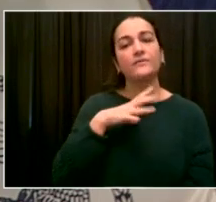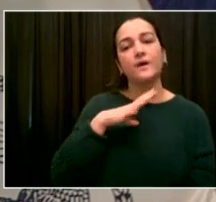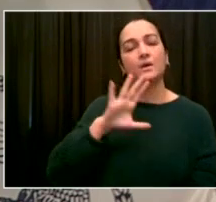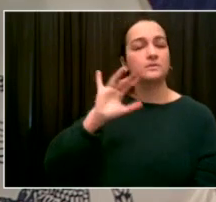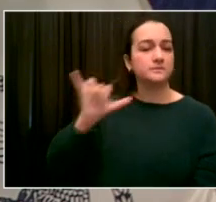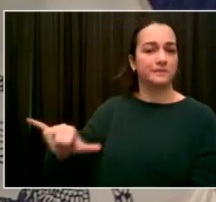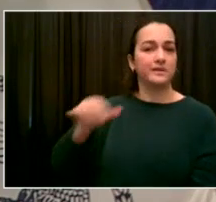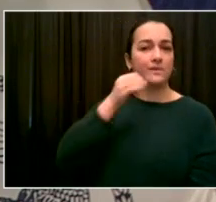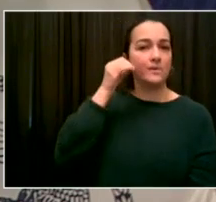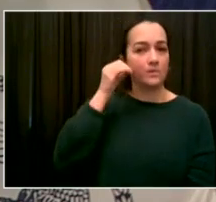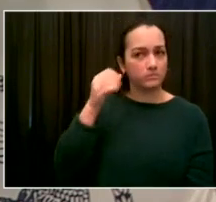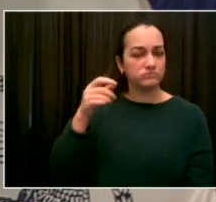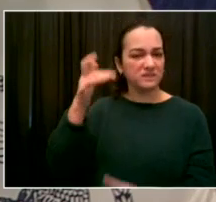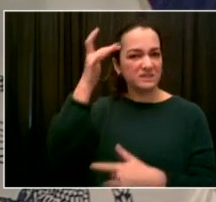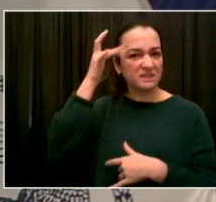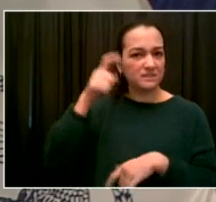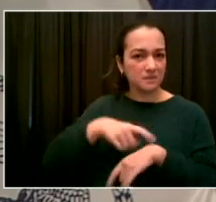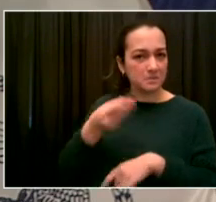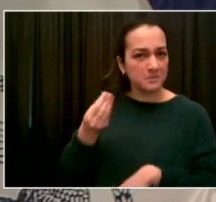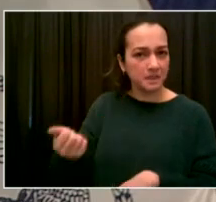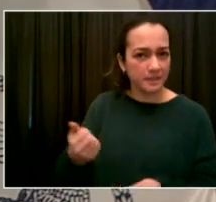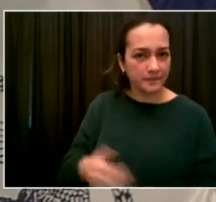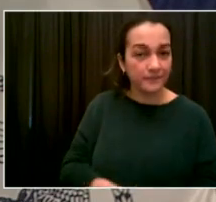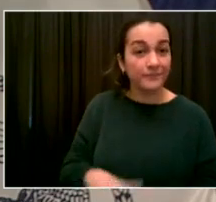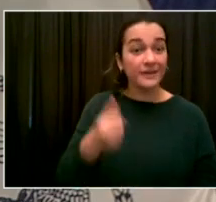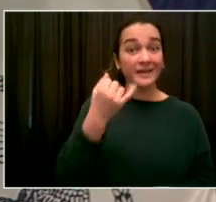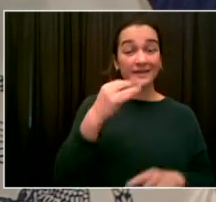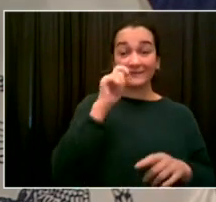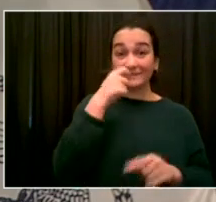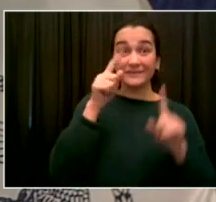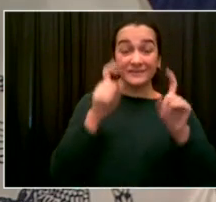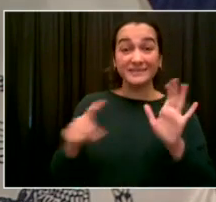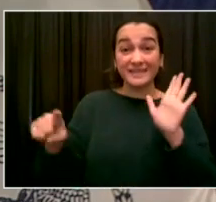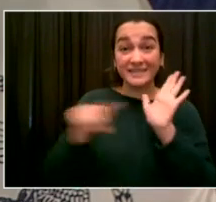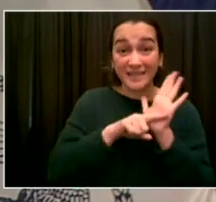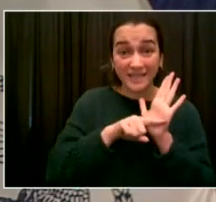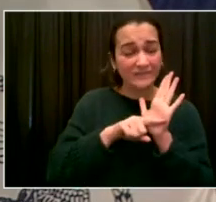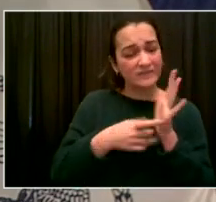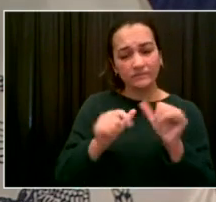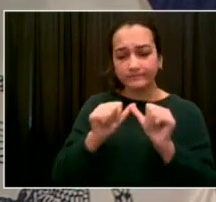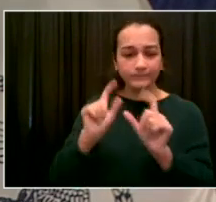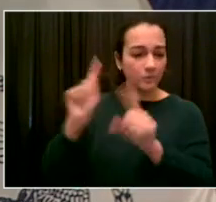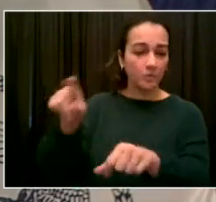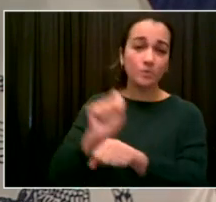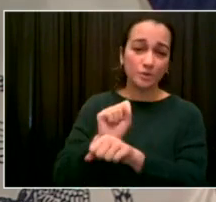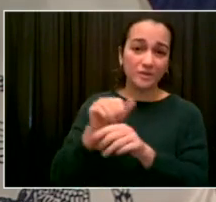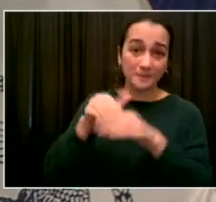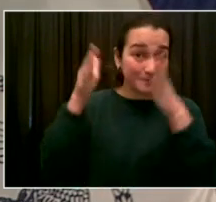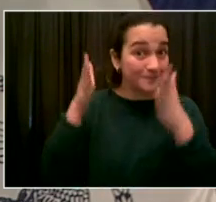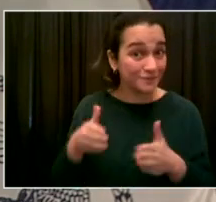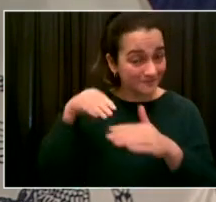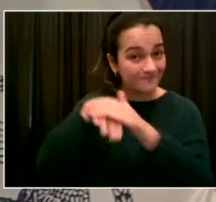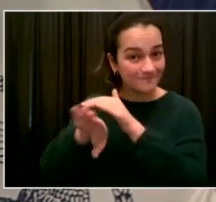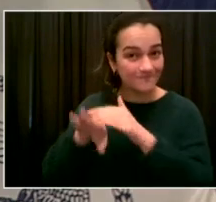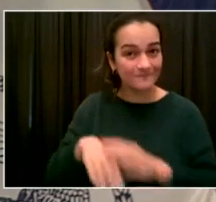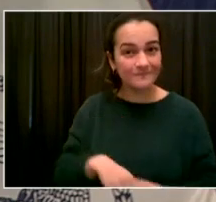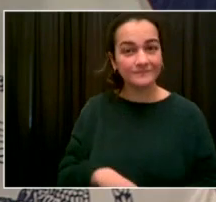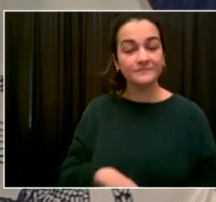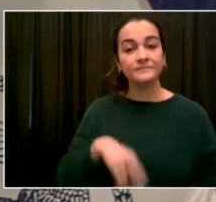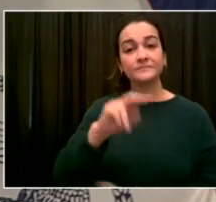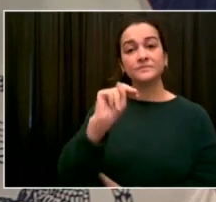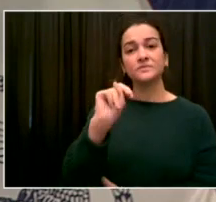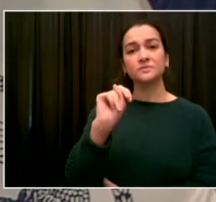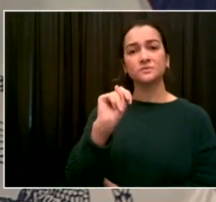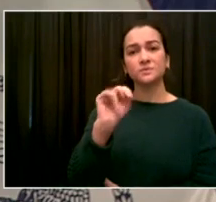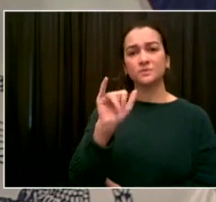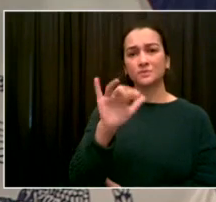that sense. But we need to keep this city running. And that is our responsibility as public servants. We need to keep this